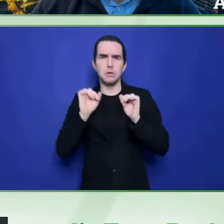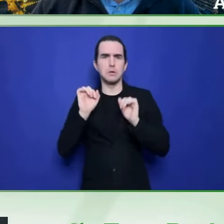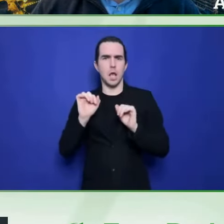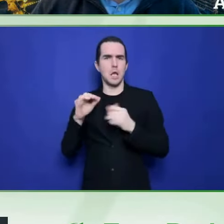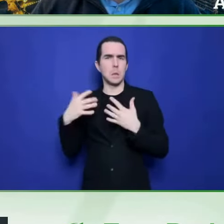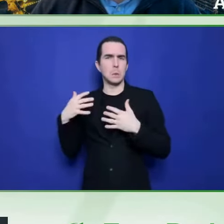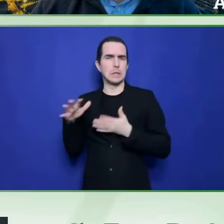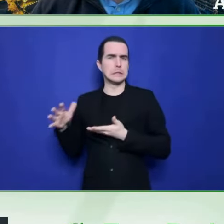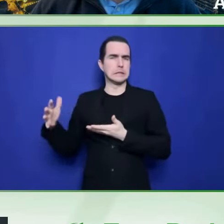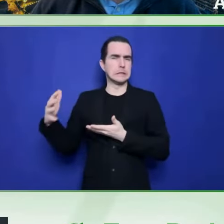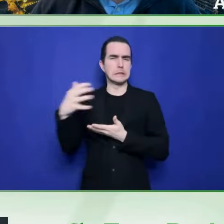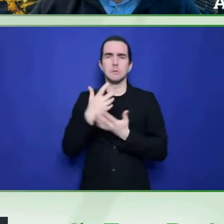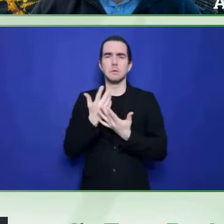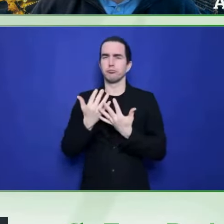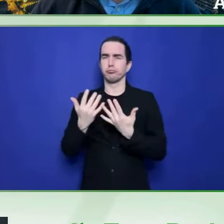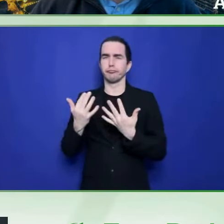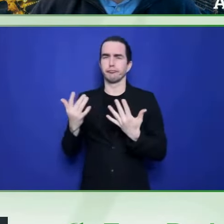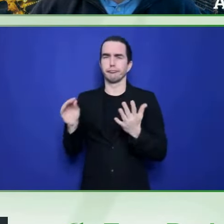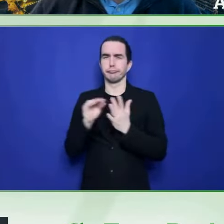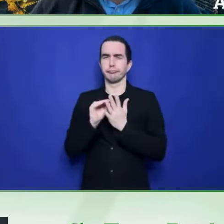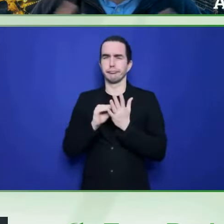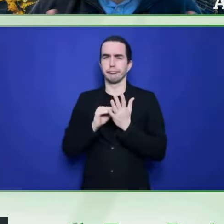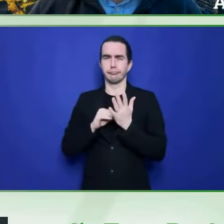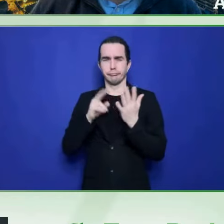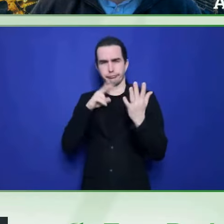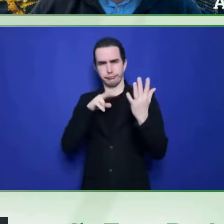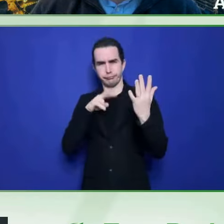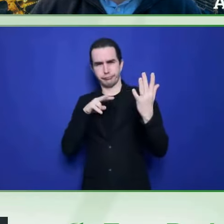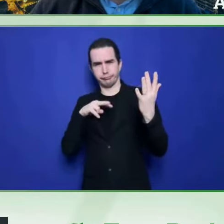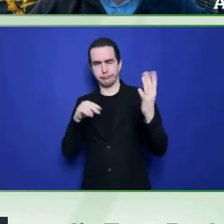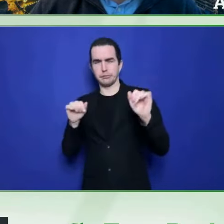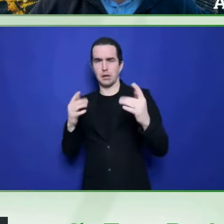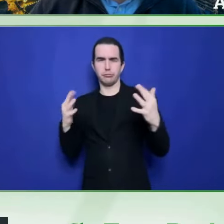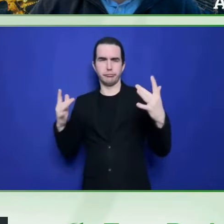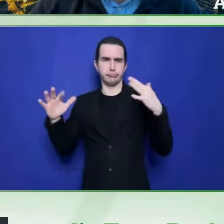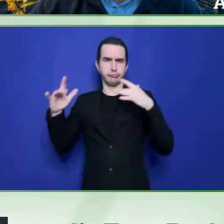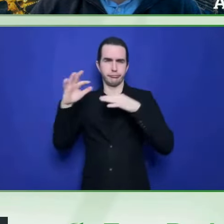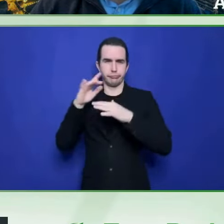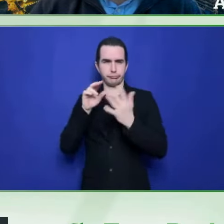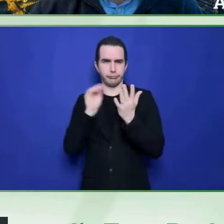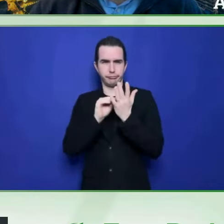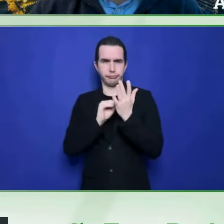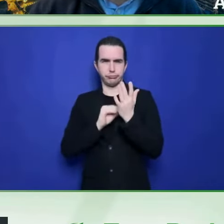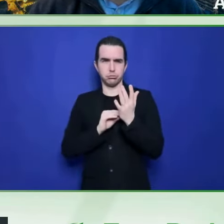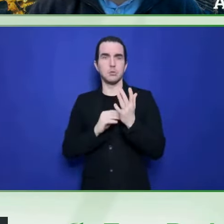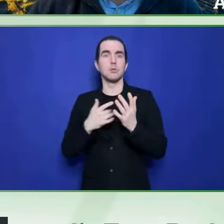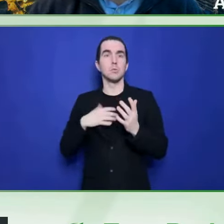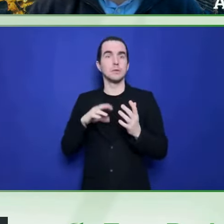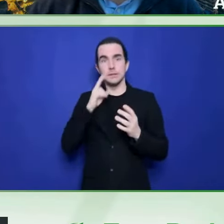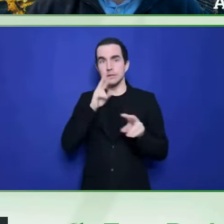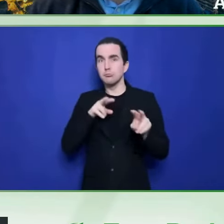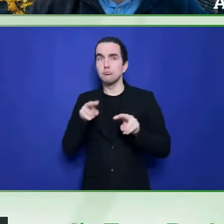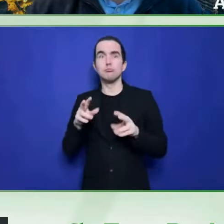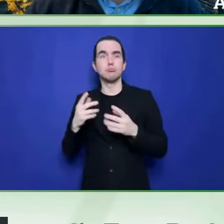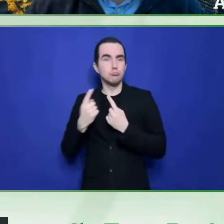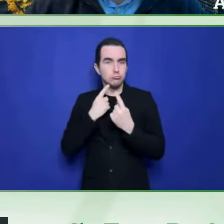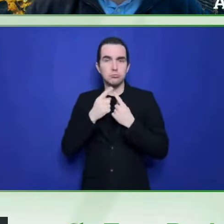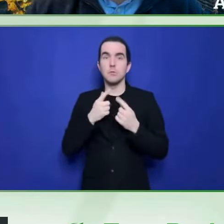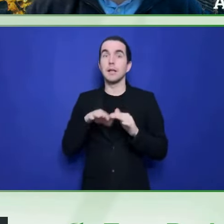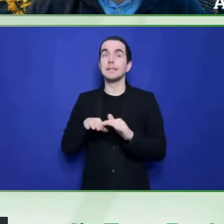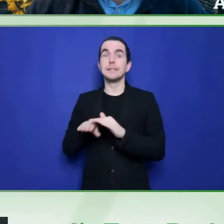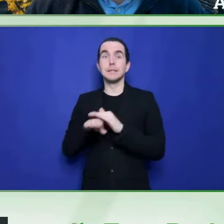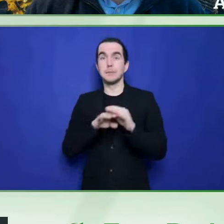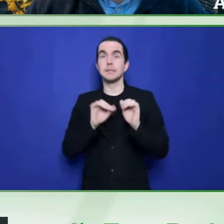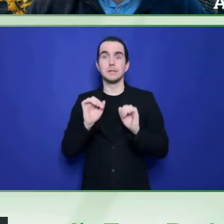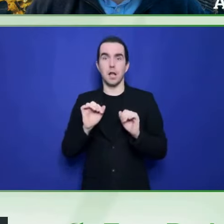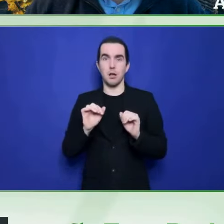lot more clients that we're working with who are much better informed and asking for accessible solutions to their transport